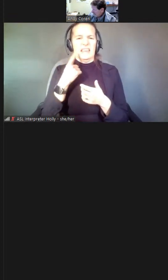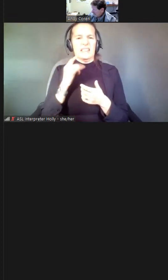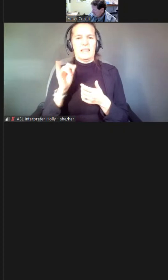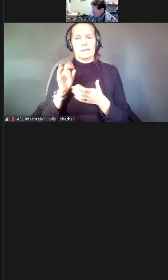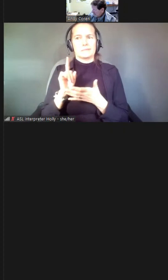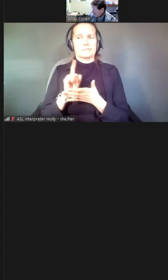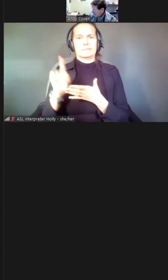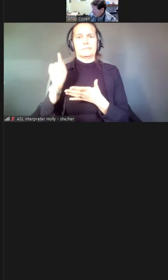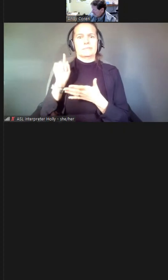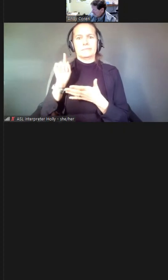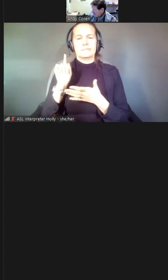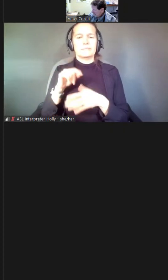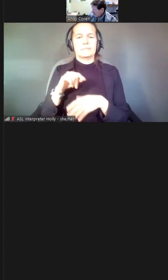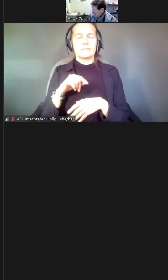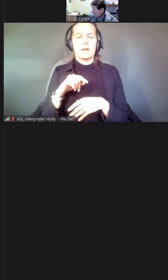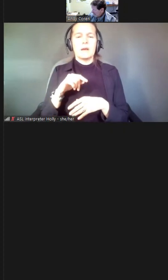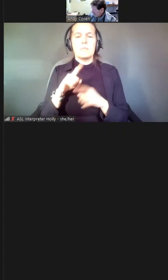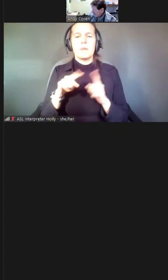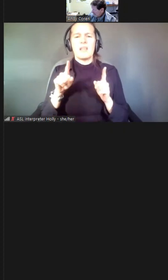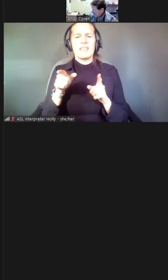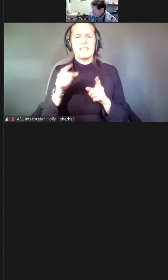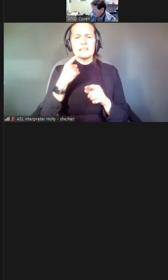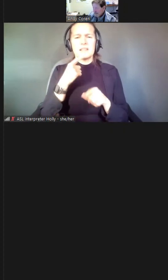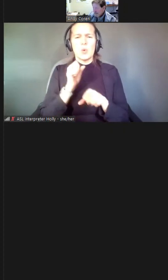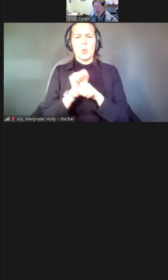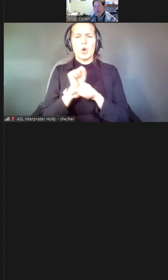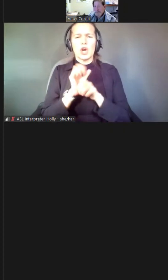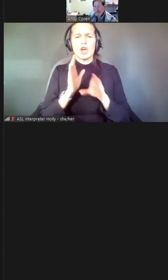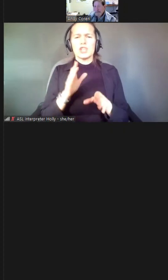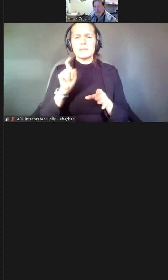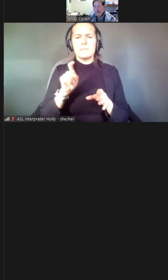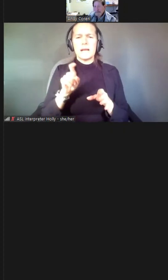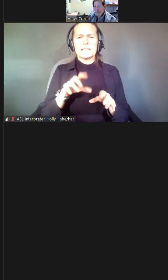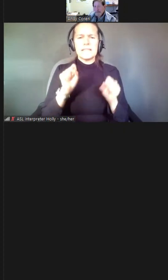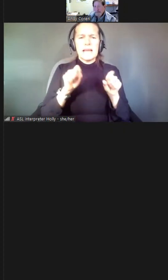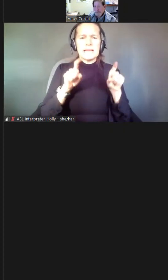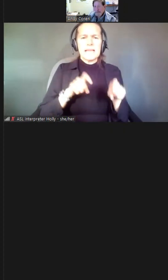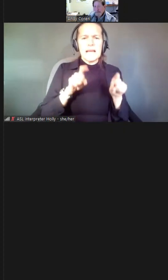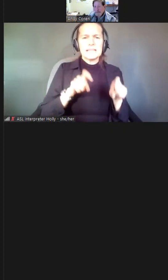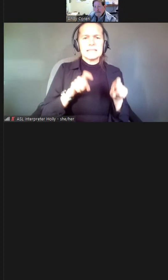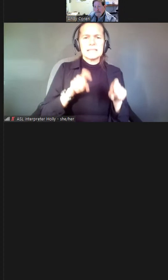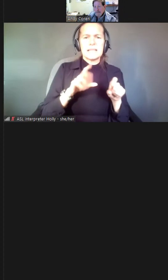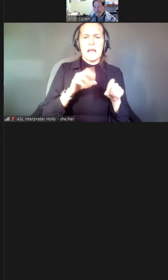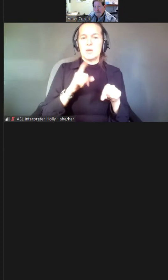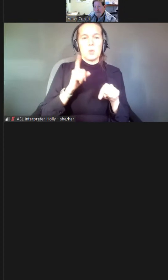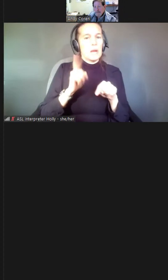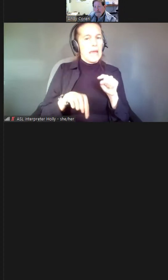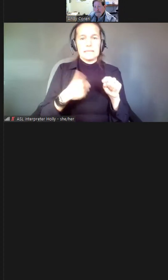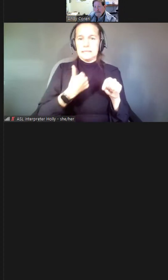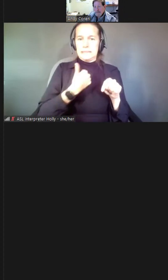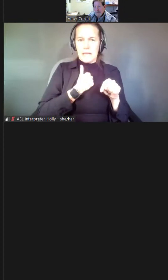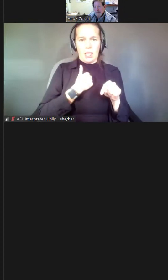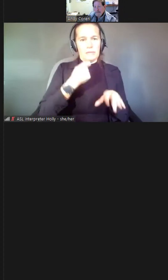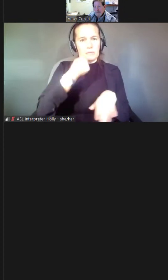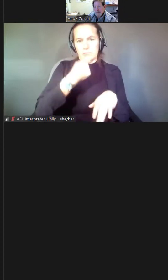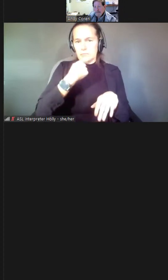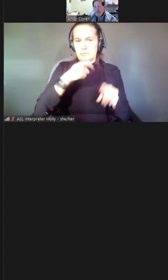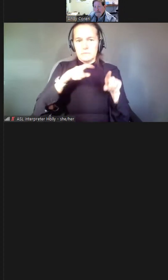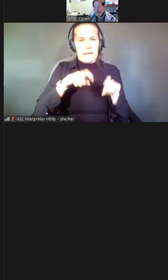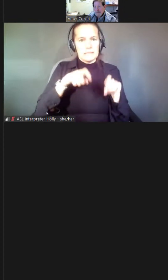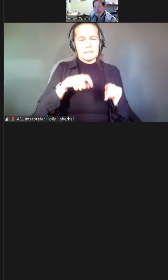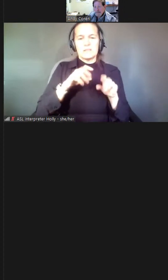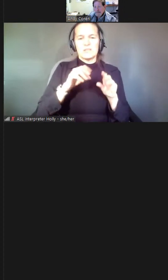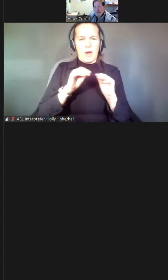about workers having to take a test that can no longer be self-administered and self-read. This is obviously a